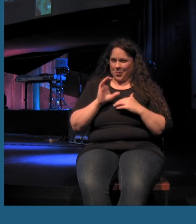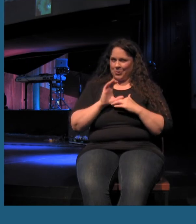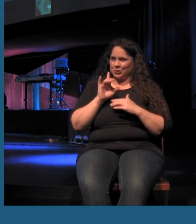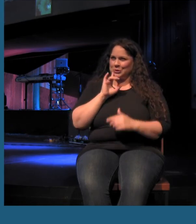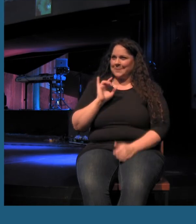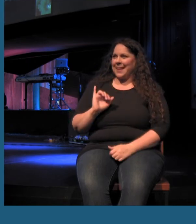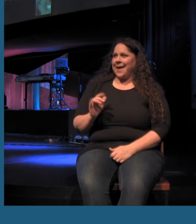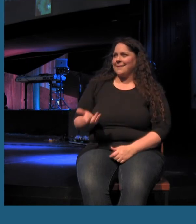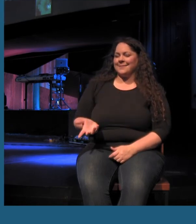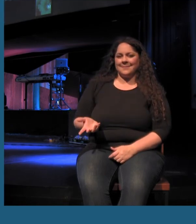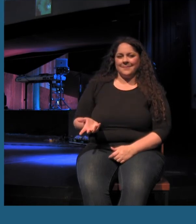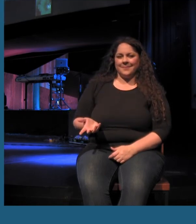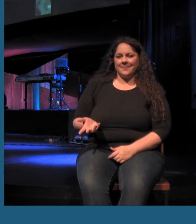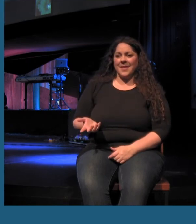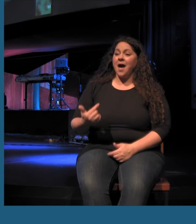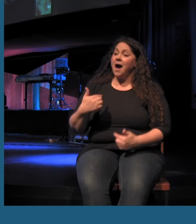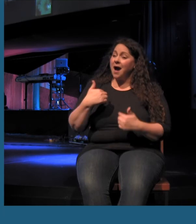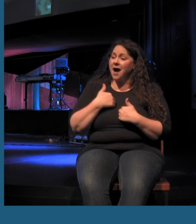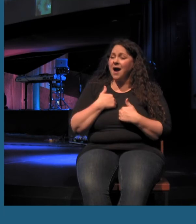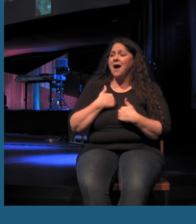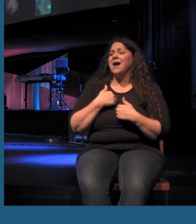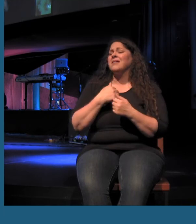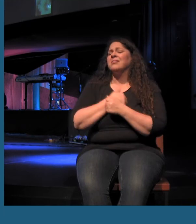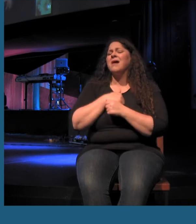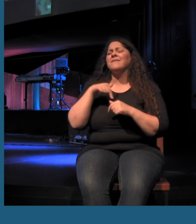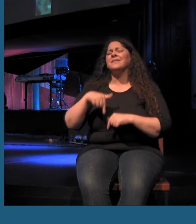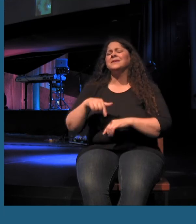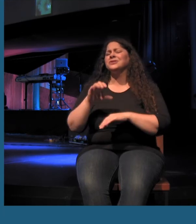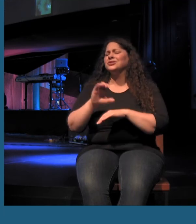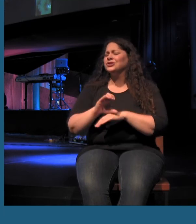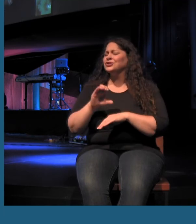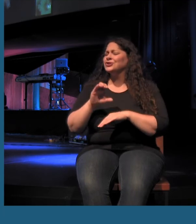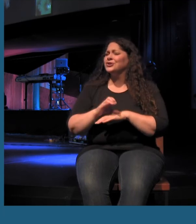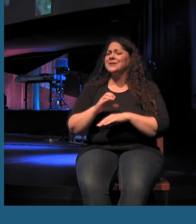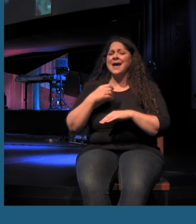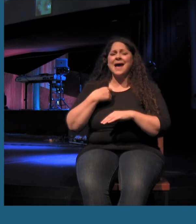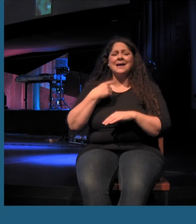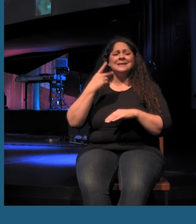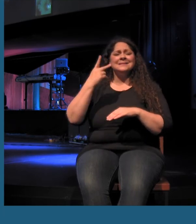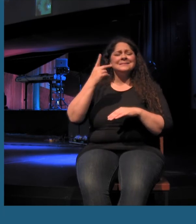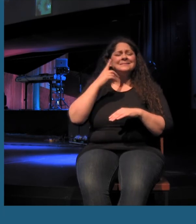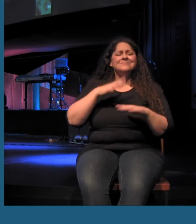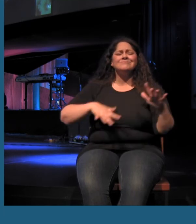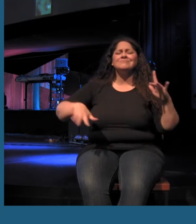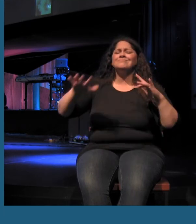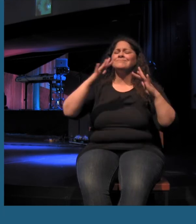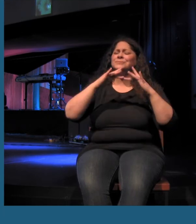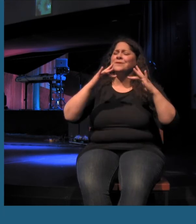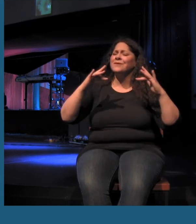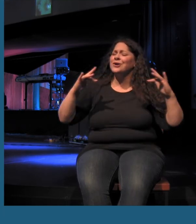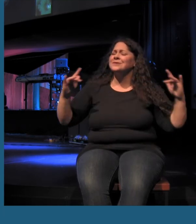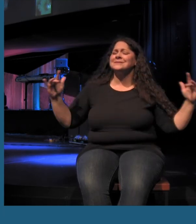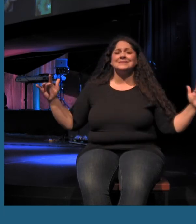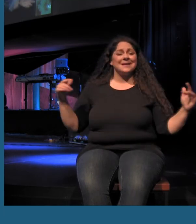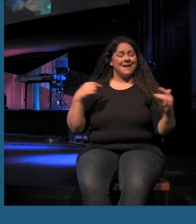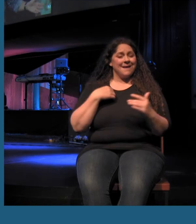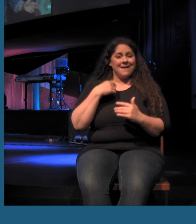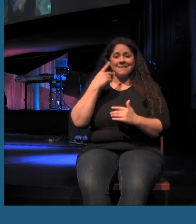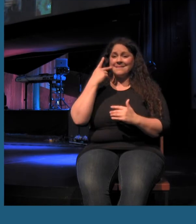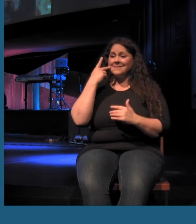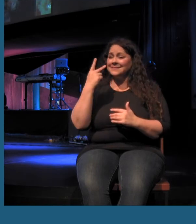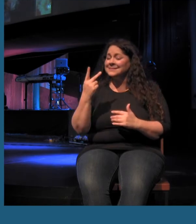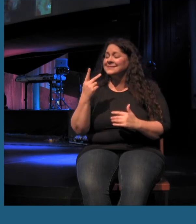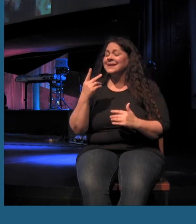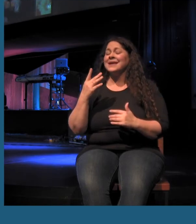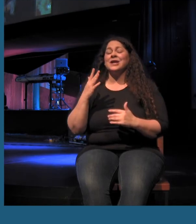church. And I see people from all different seasons of life. I see people who are engaged in all kinds